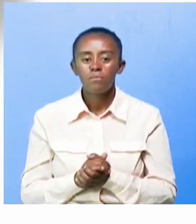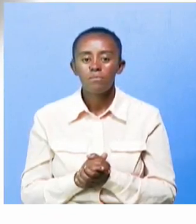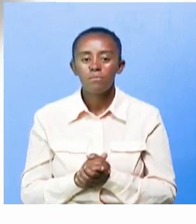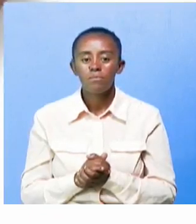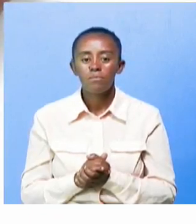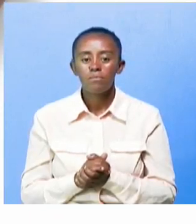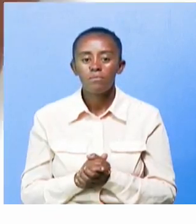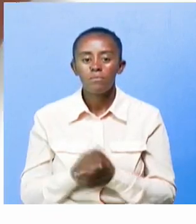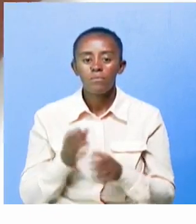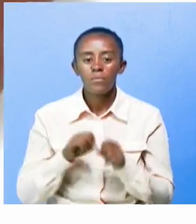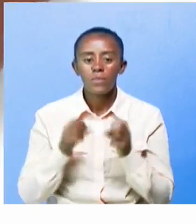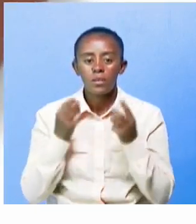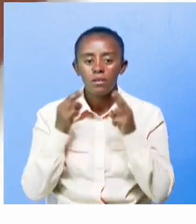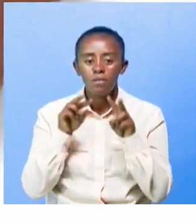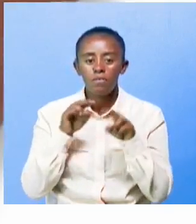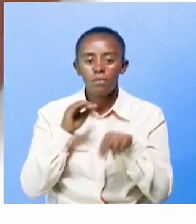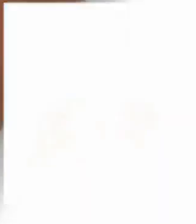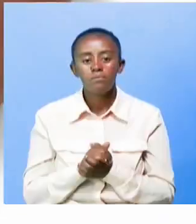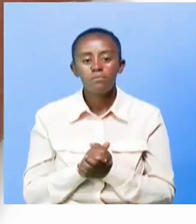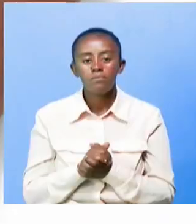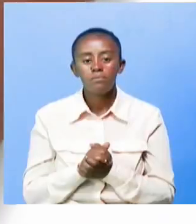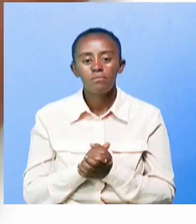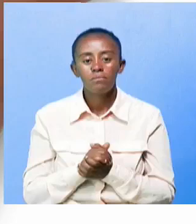So I want you to focus on